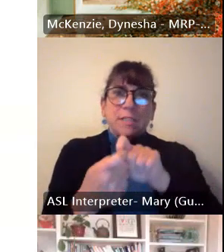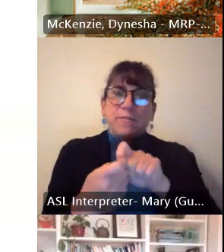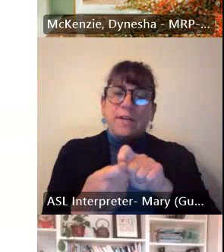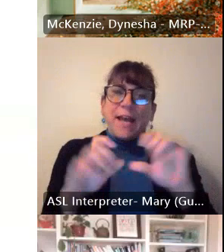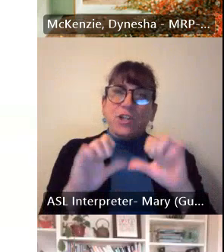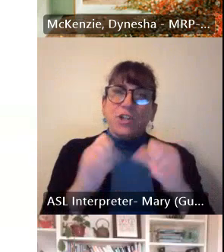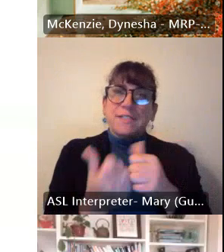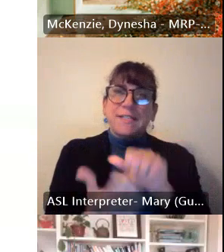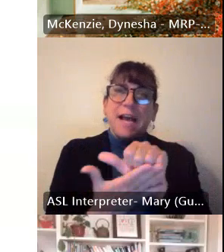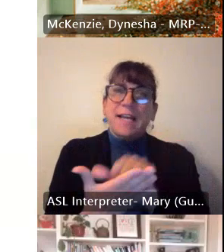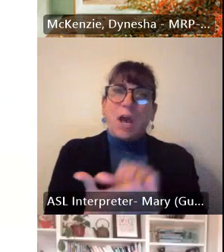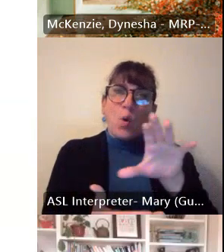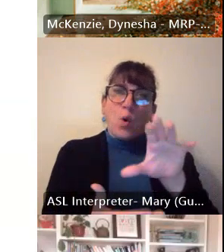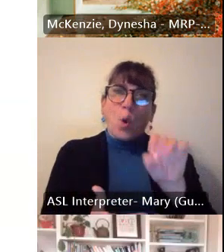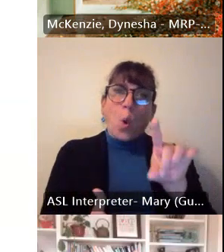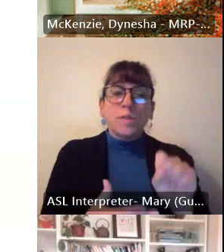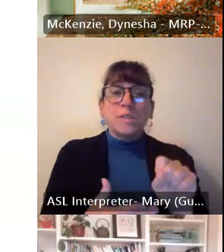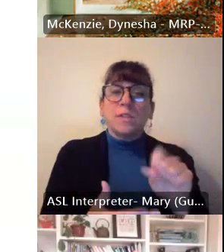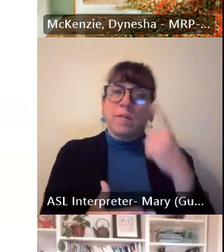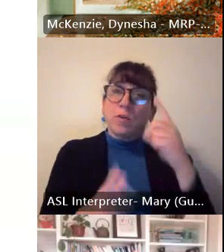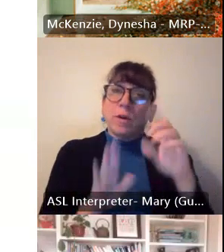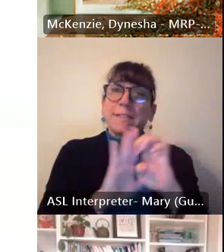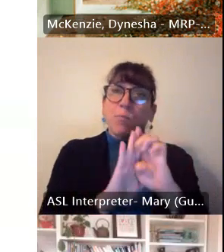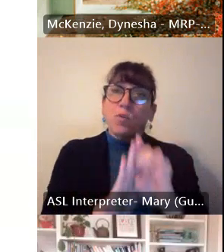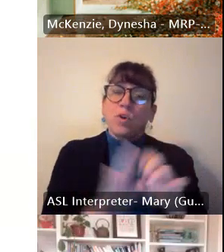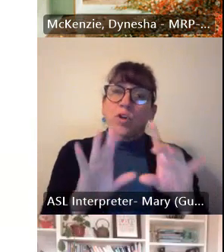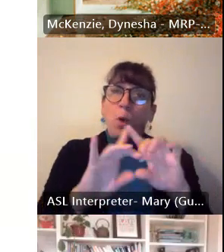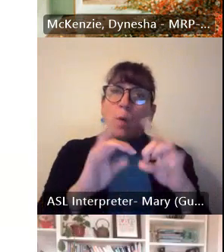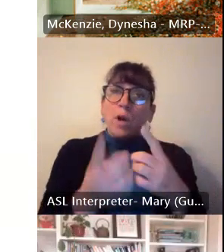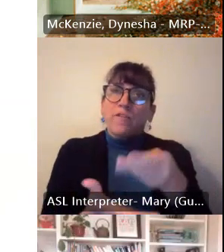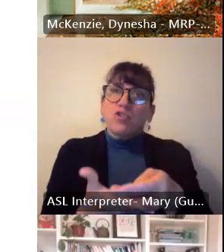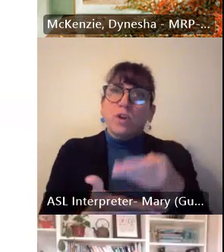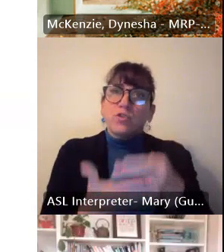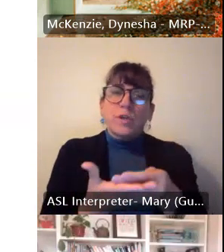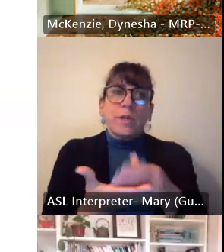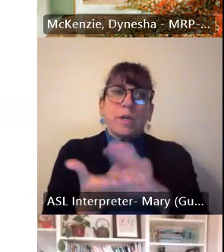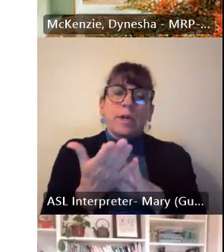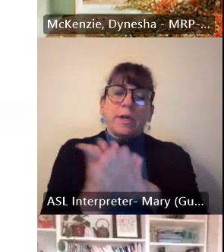For example, the Department of the Treasury also gets involved in